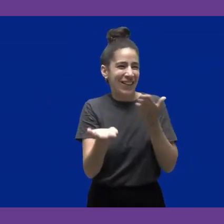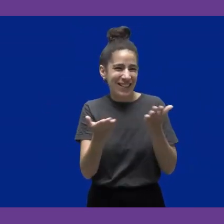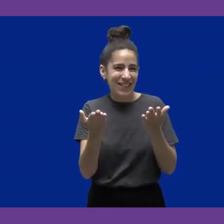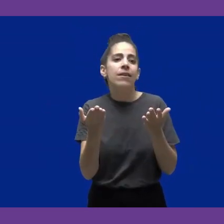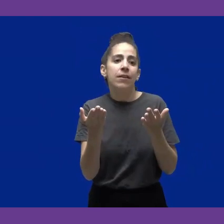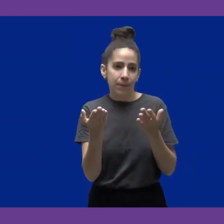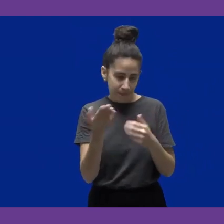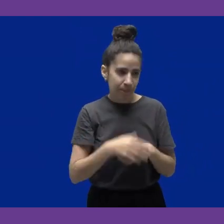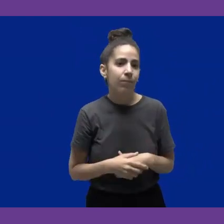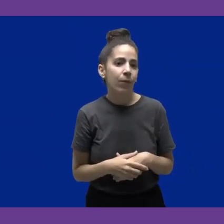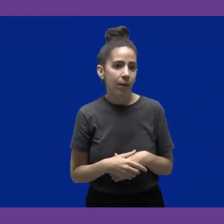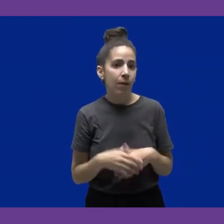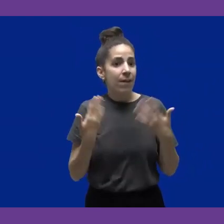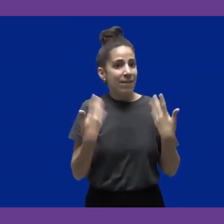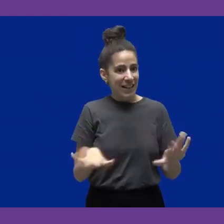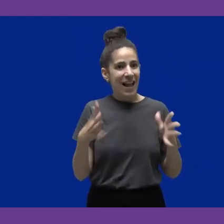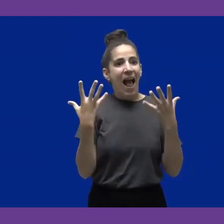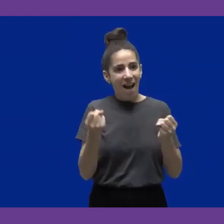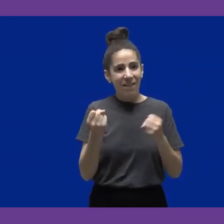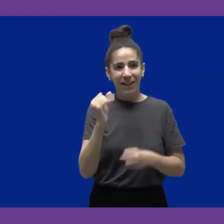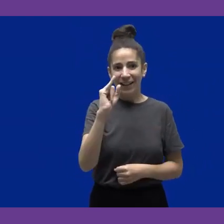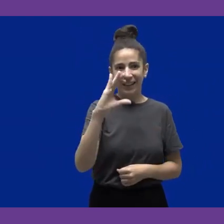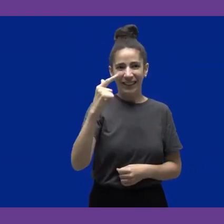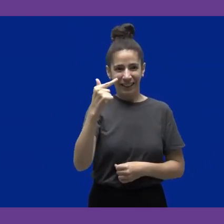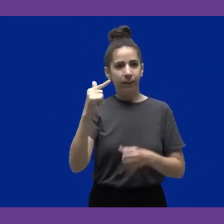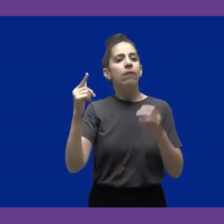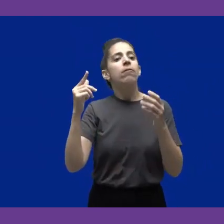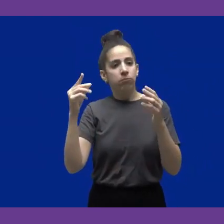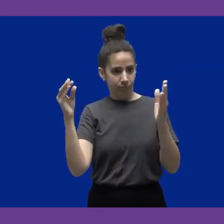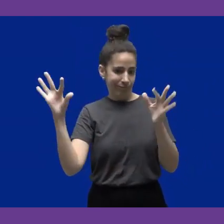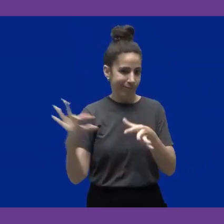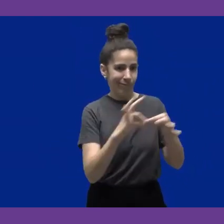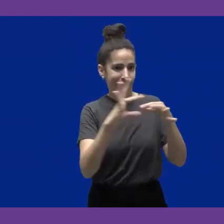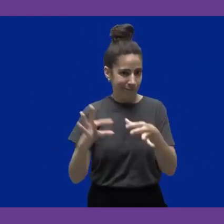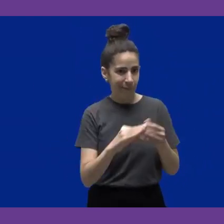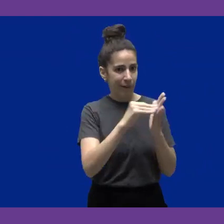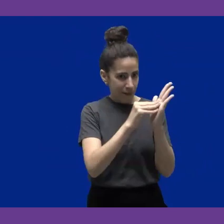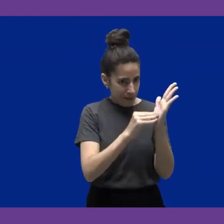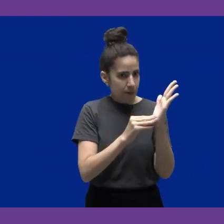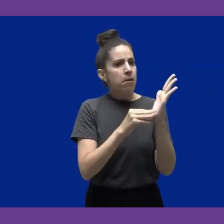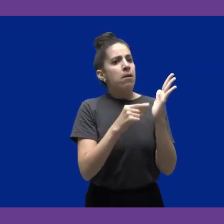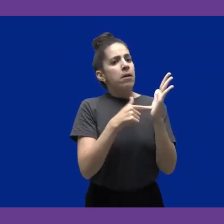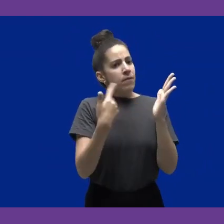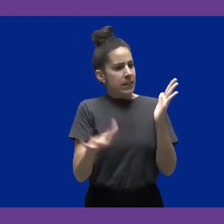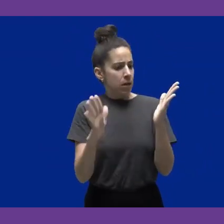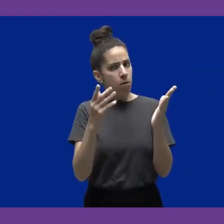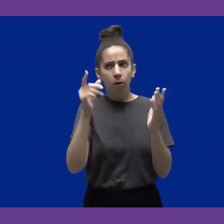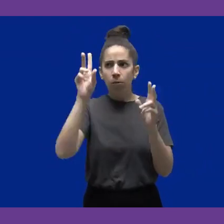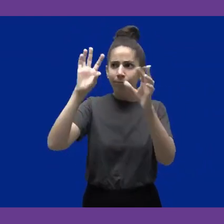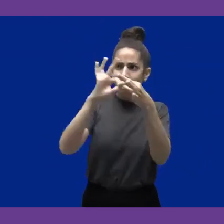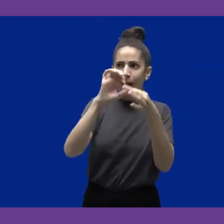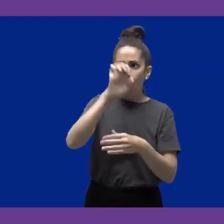Act. Here we have three documents. The first one is the key standard, which is the standard on accessibility of ICT products and